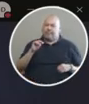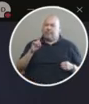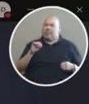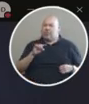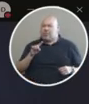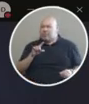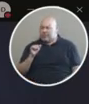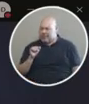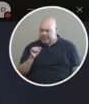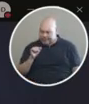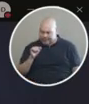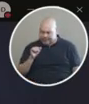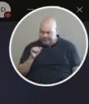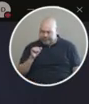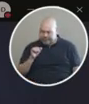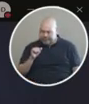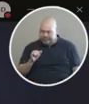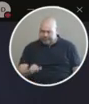Romelia. Sí.